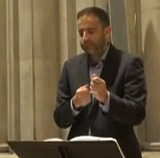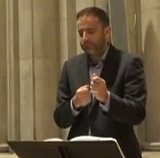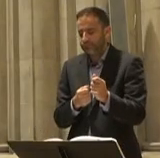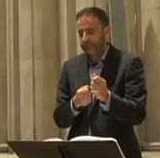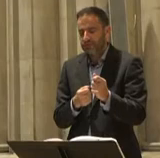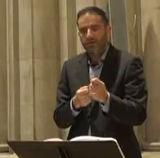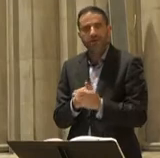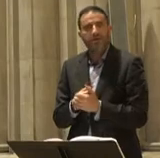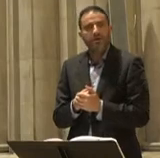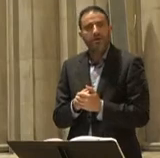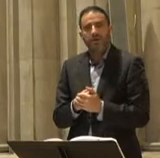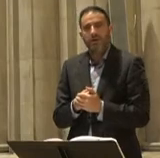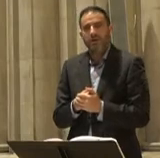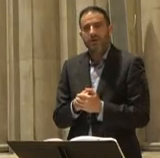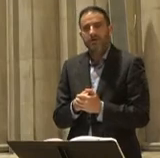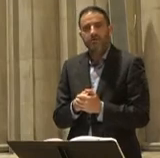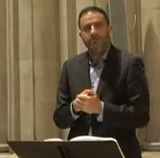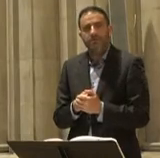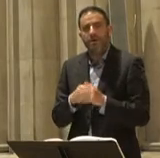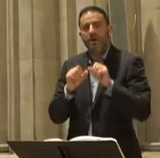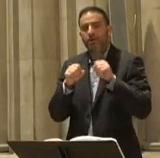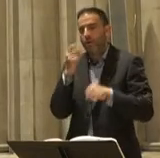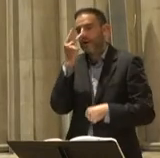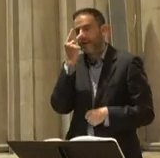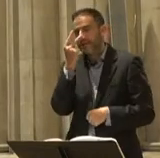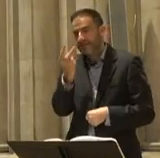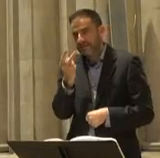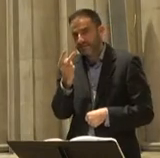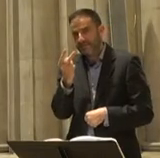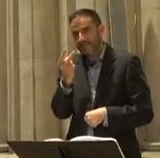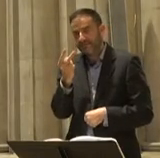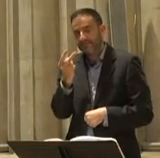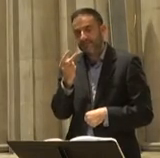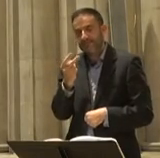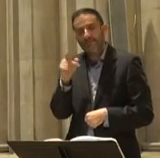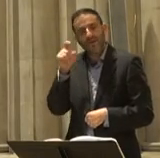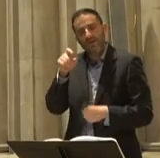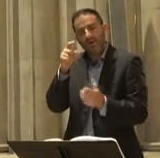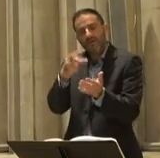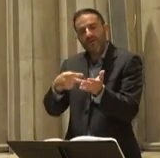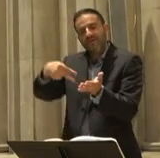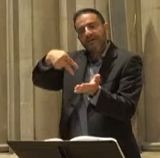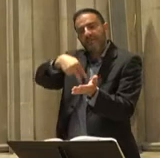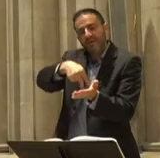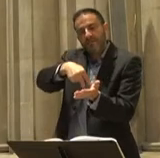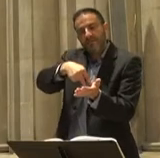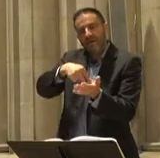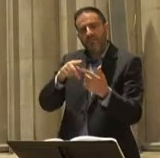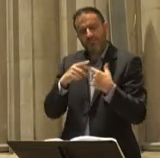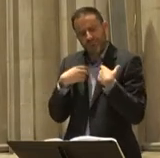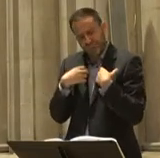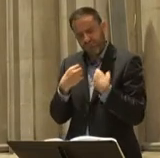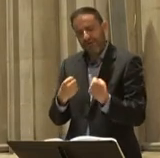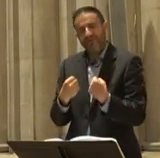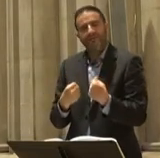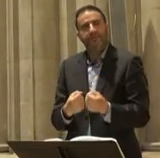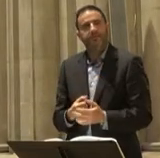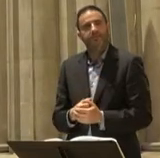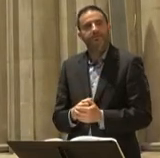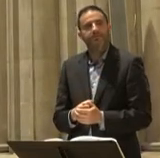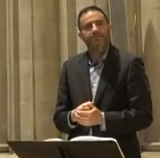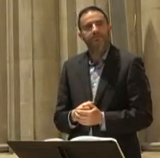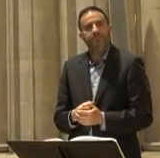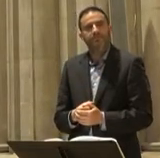veil drops from your own eyes and you realize that you have to step up to the mark and be brave.